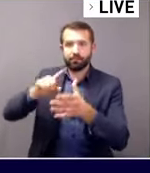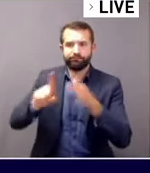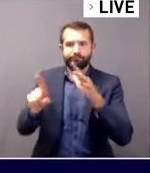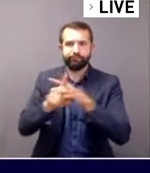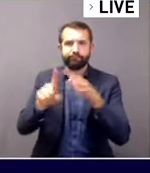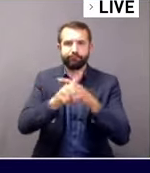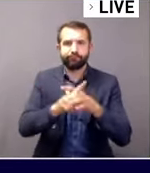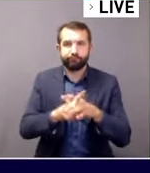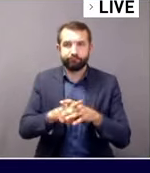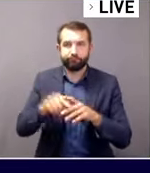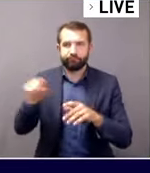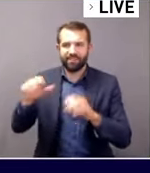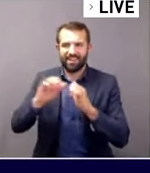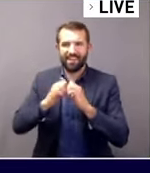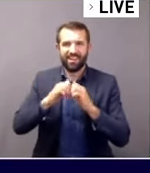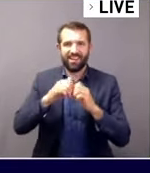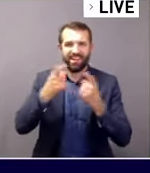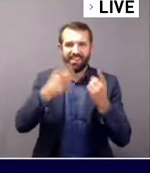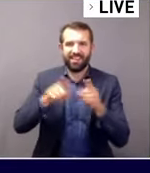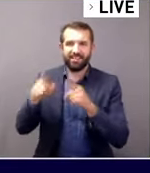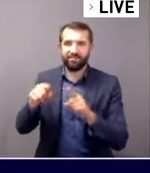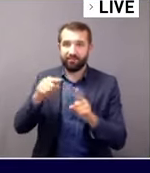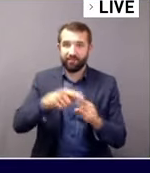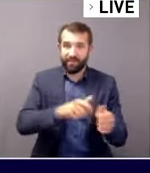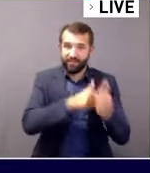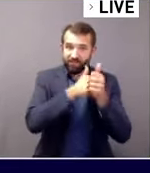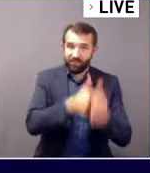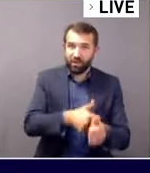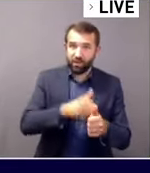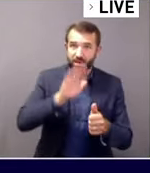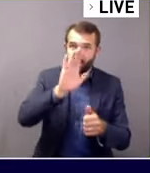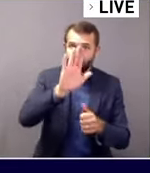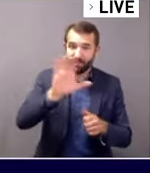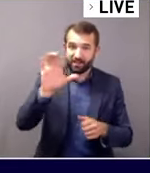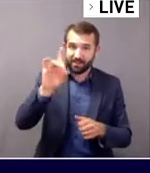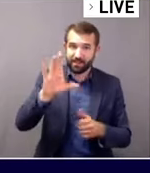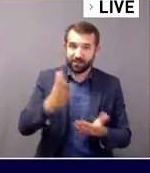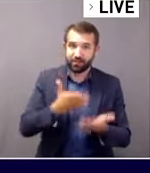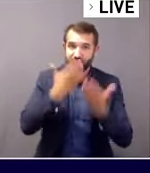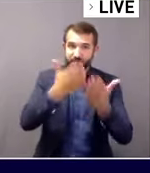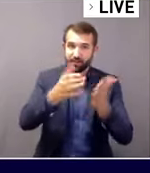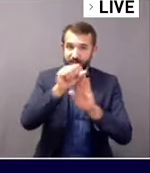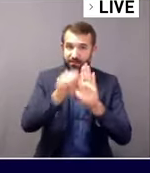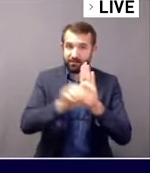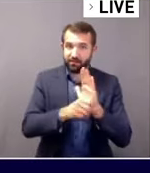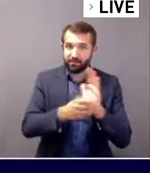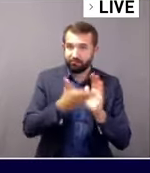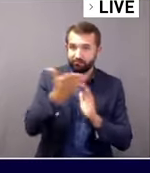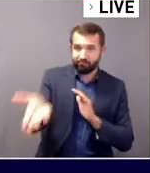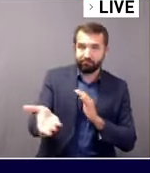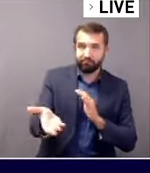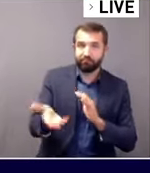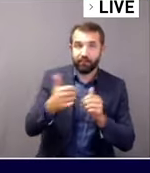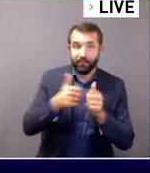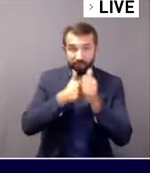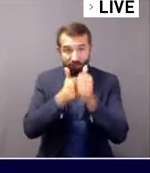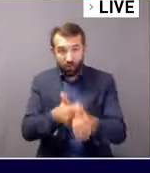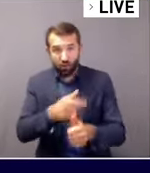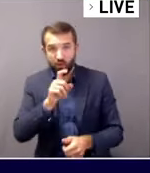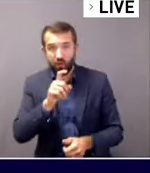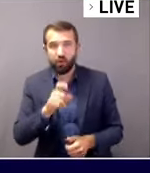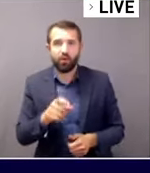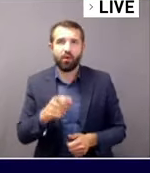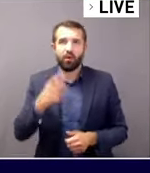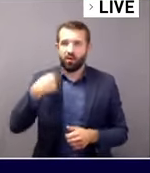state's recommendation? And is enough being done at the jail, do you believe, to stop the spread of the disease?